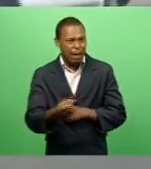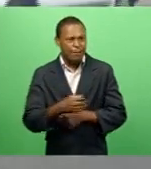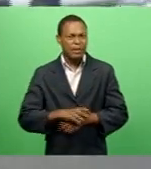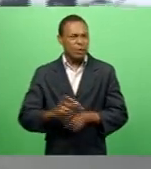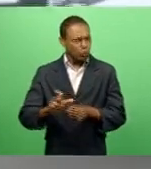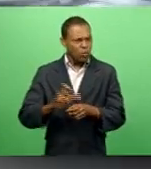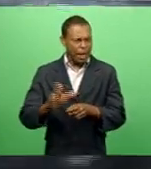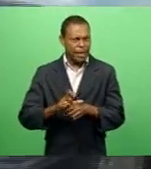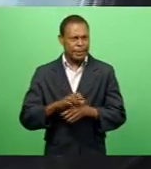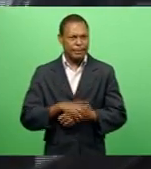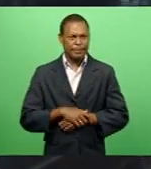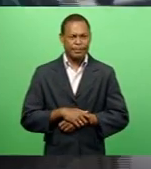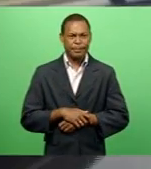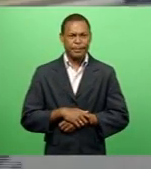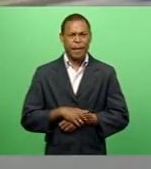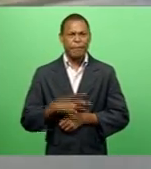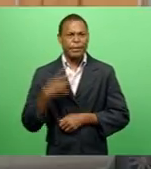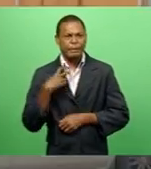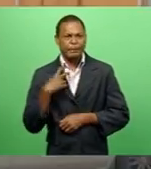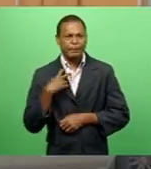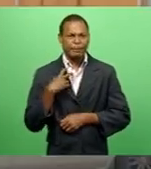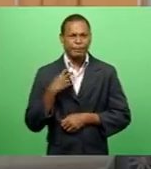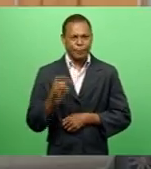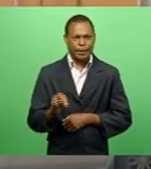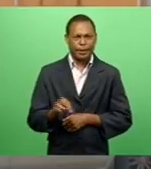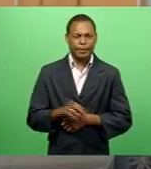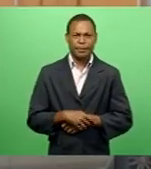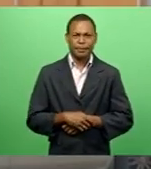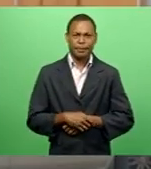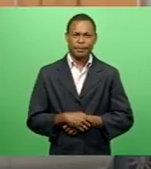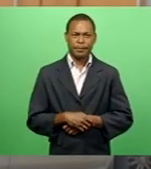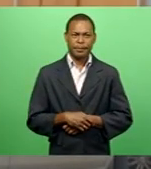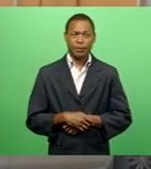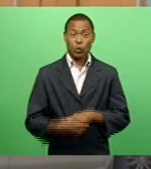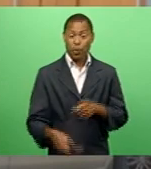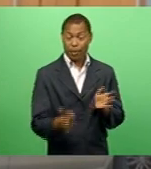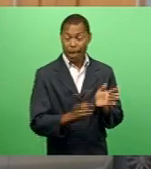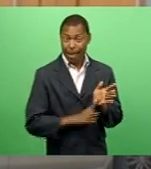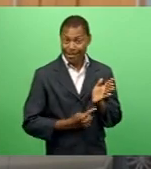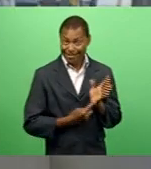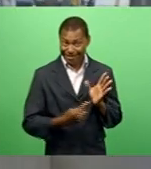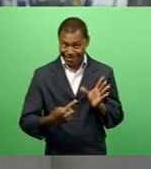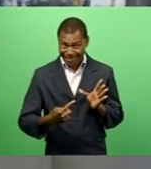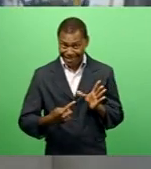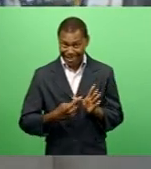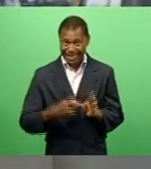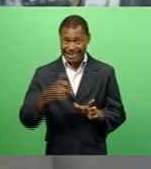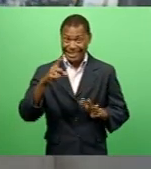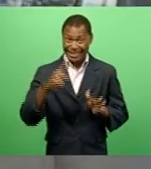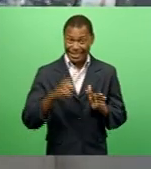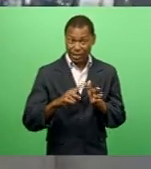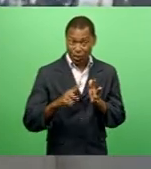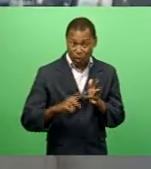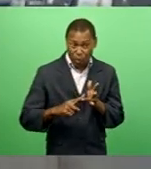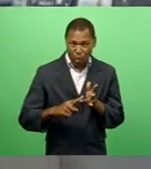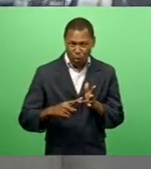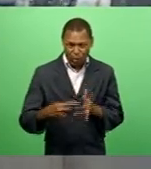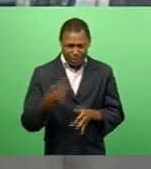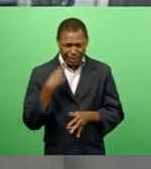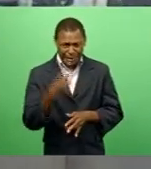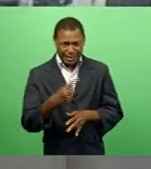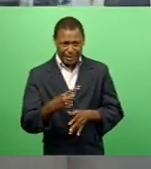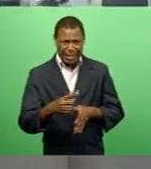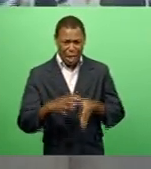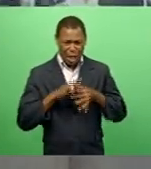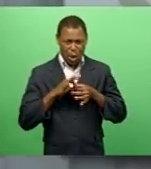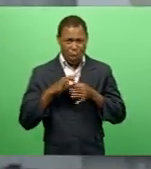their own selfish needs. That is where the risk is. The Land Transport Authority Chief Executive has labelled these vehicle owners as a risk to